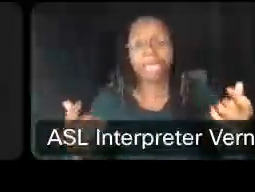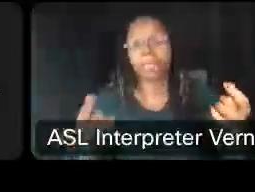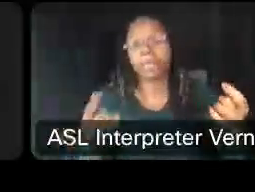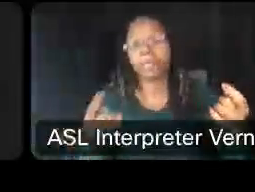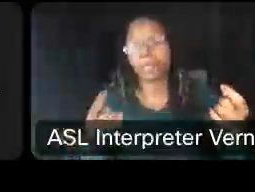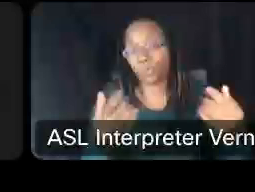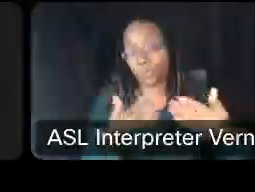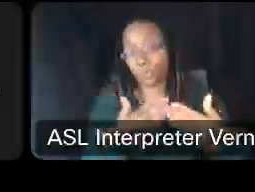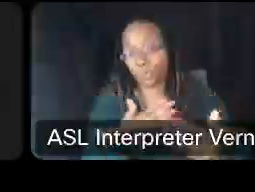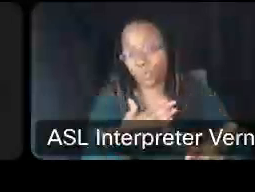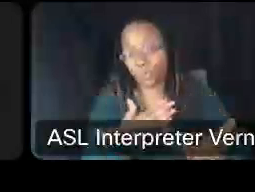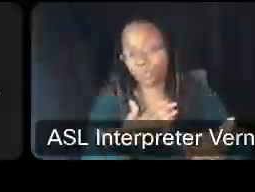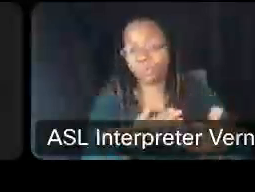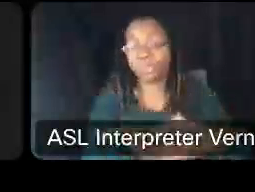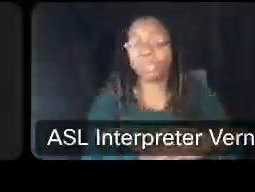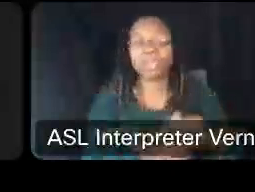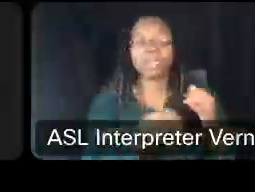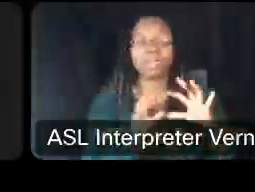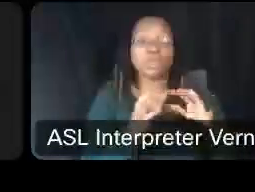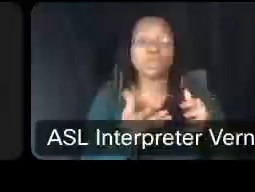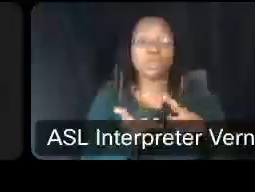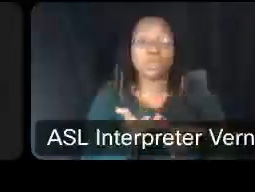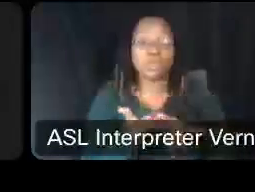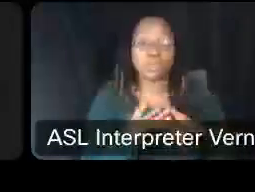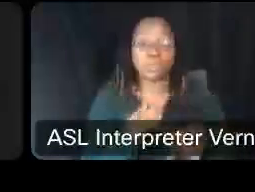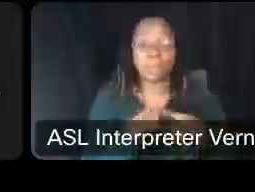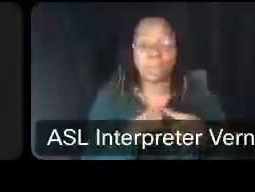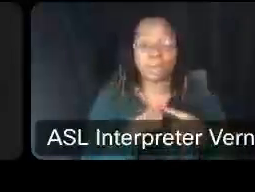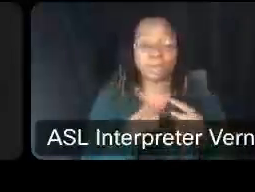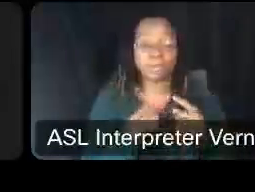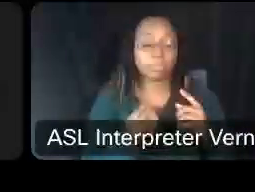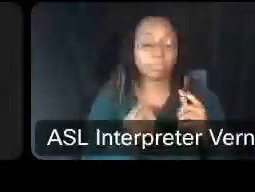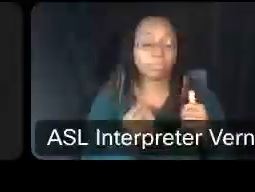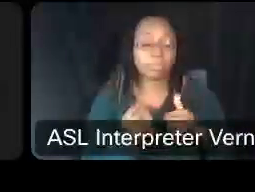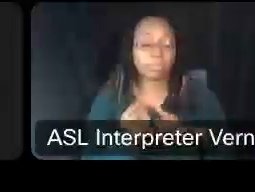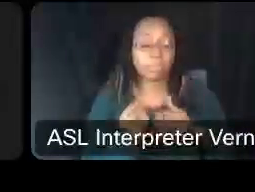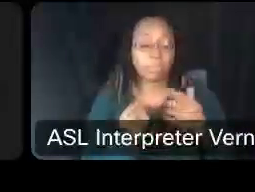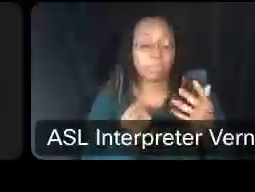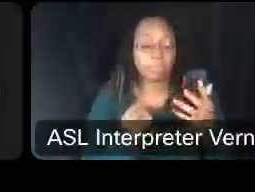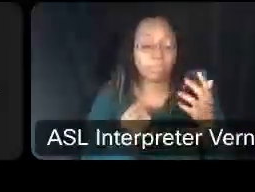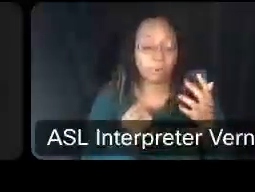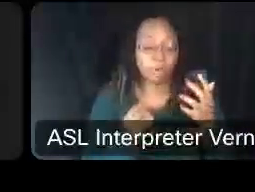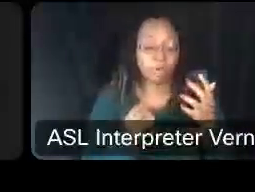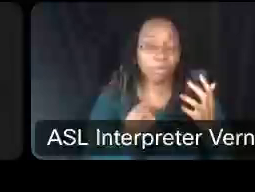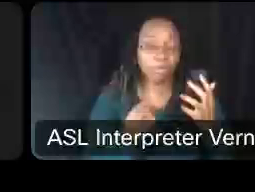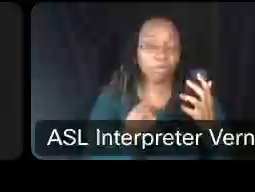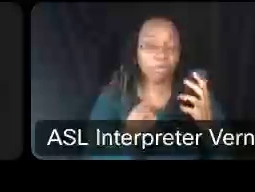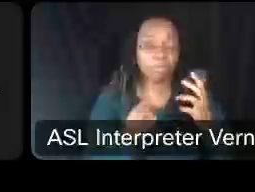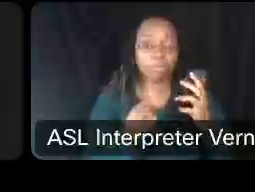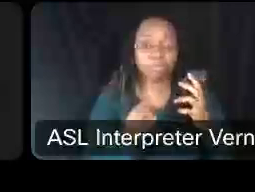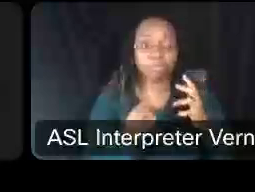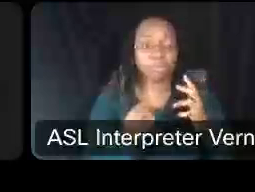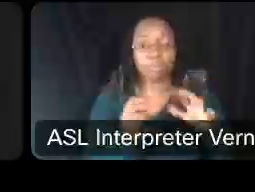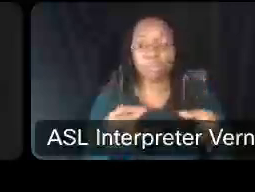next? And so part of the group had talked about, we would like to meet and go to a movie.